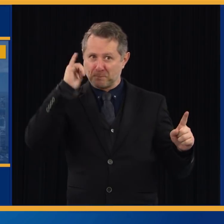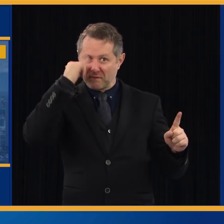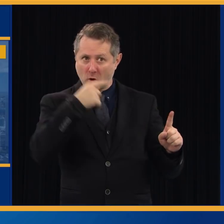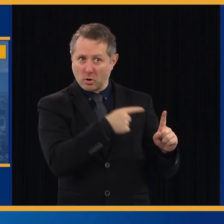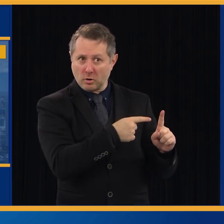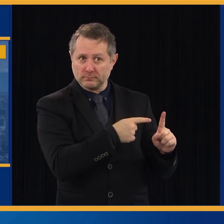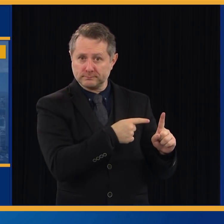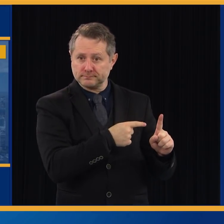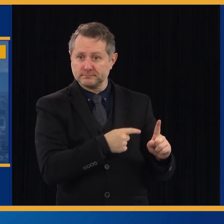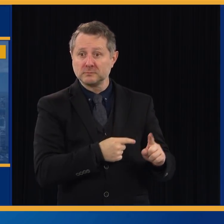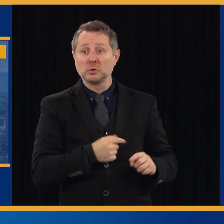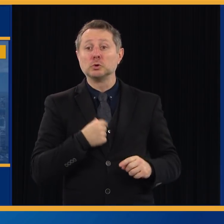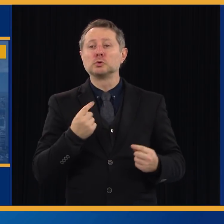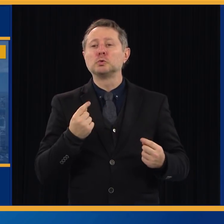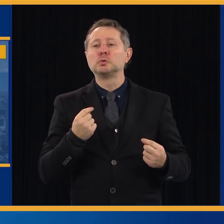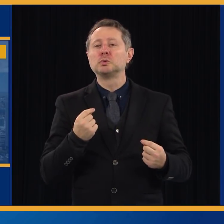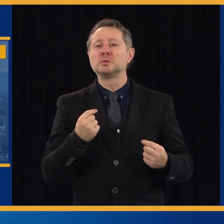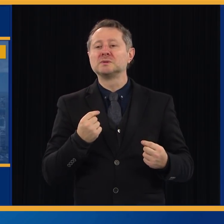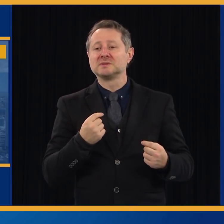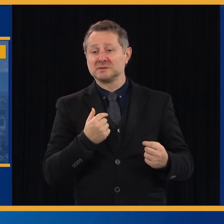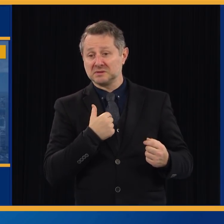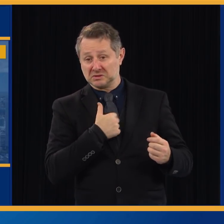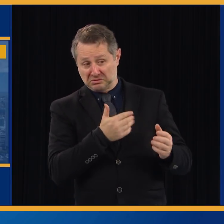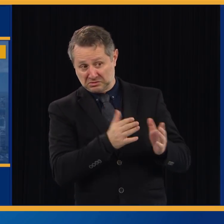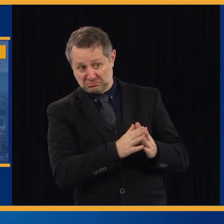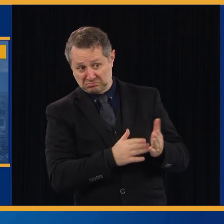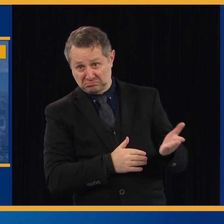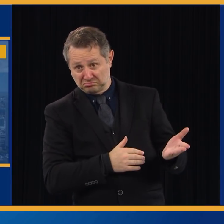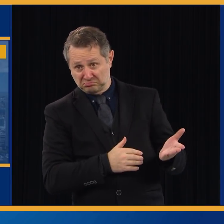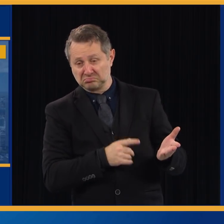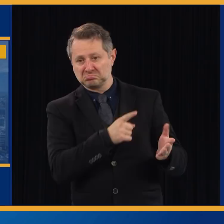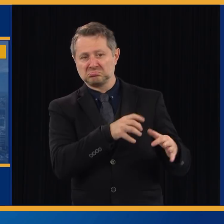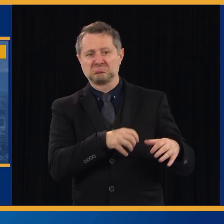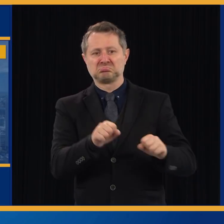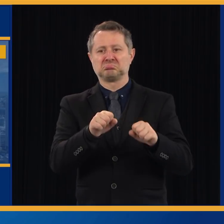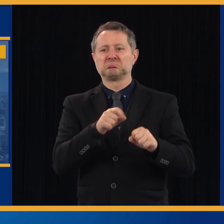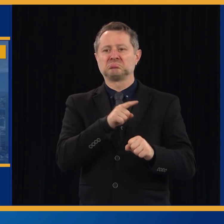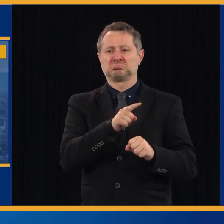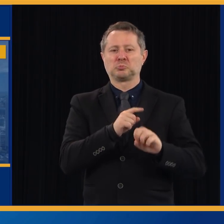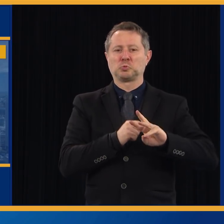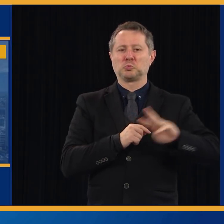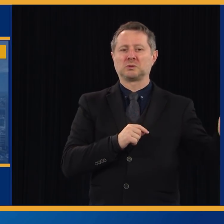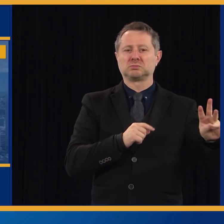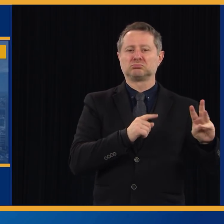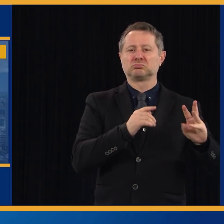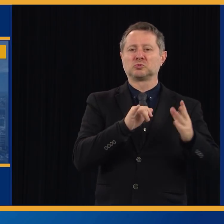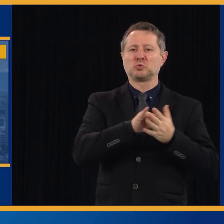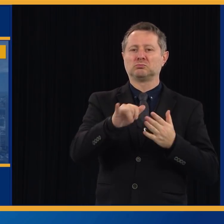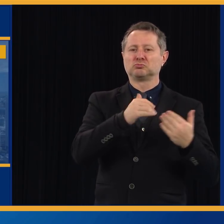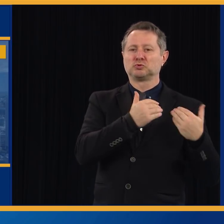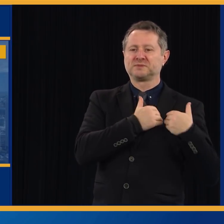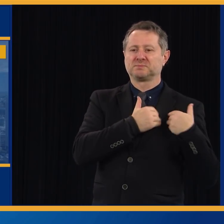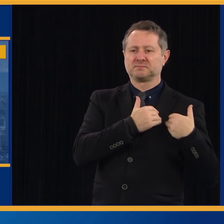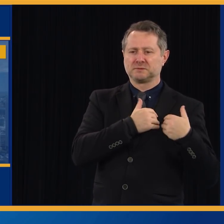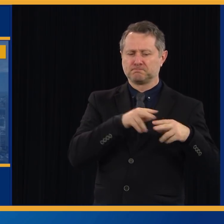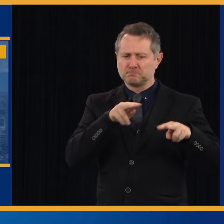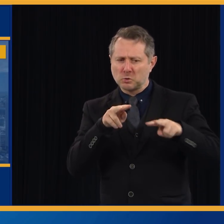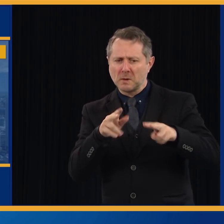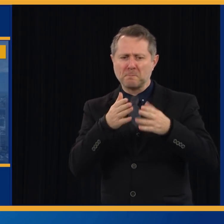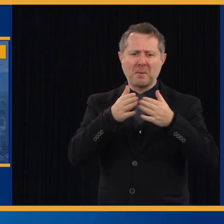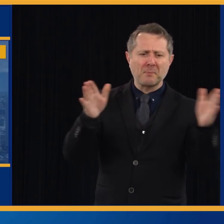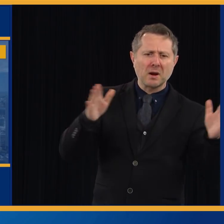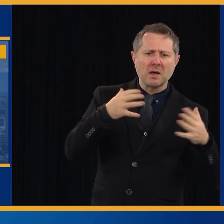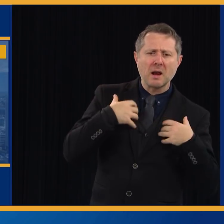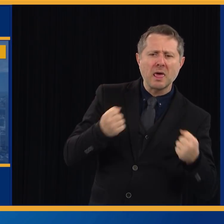her to take charge of the Western New York, monitor the public health issues, make sure if